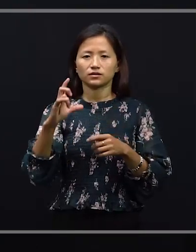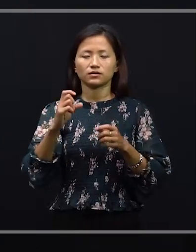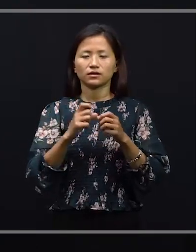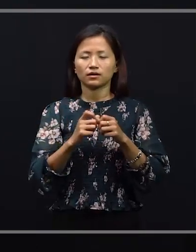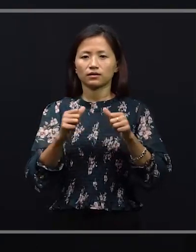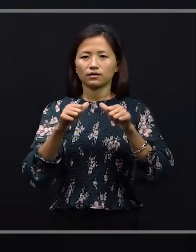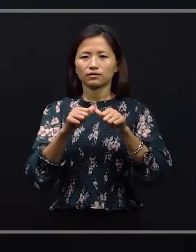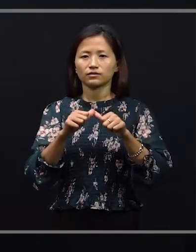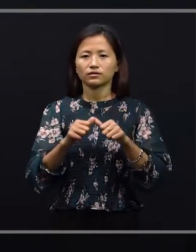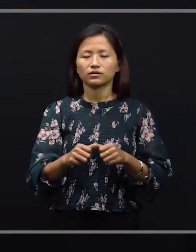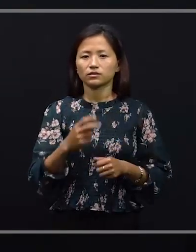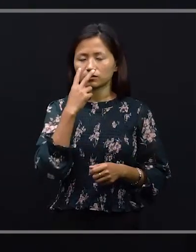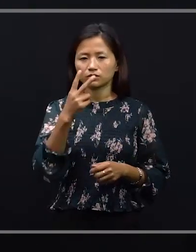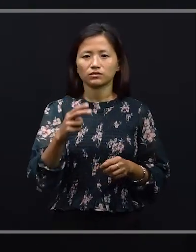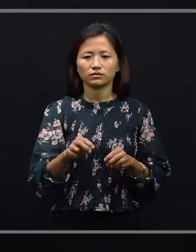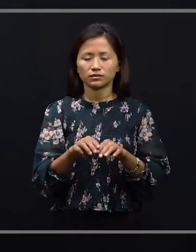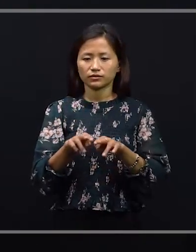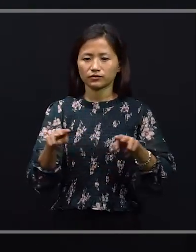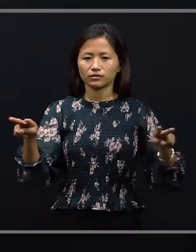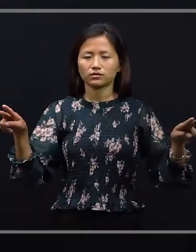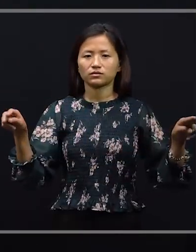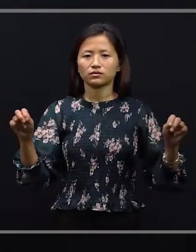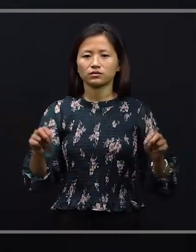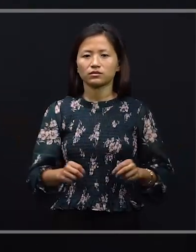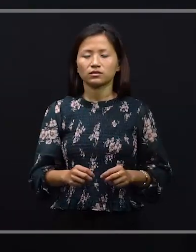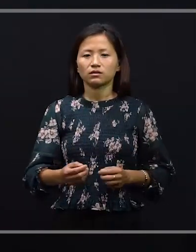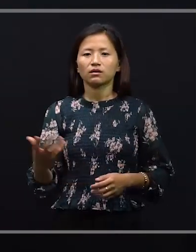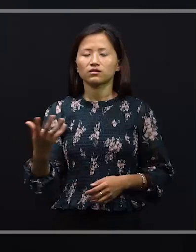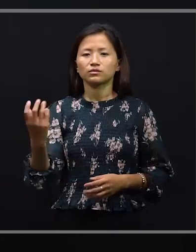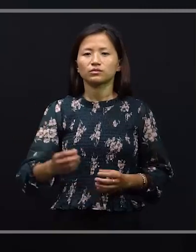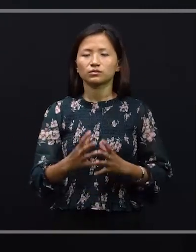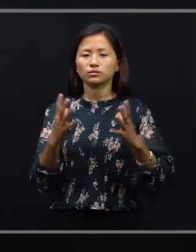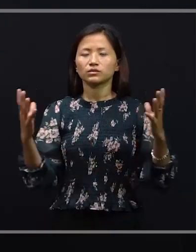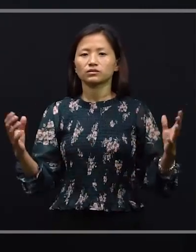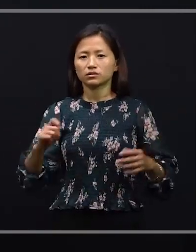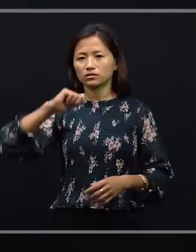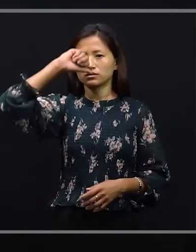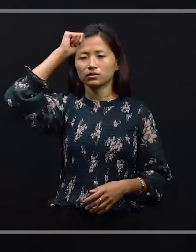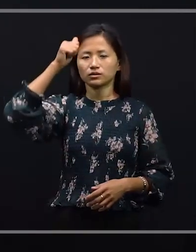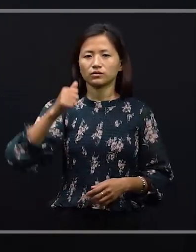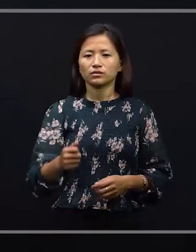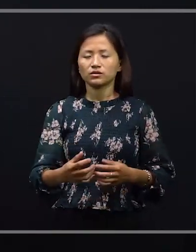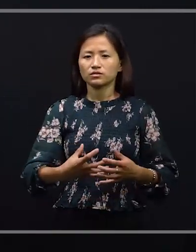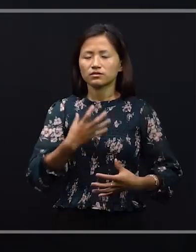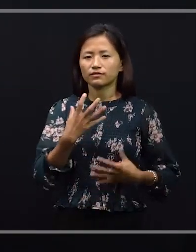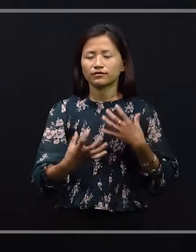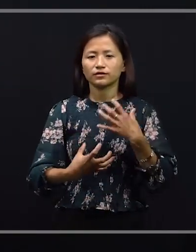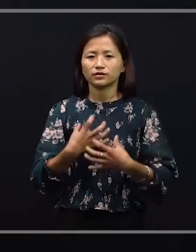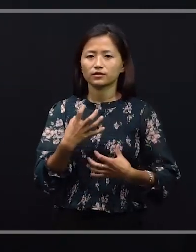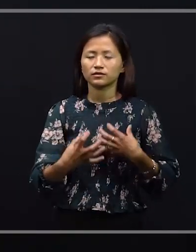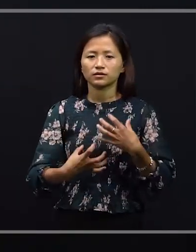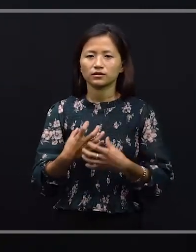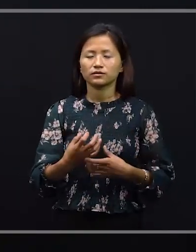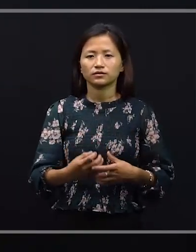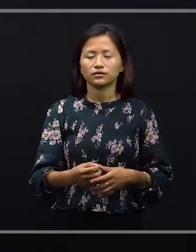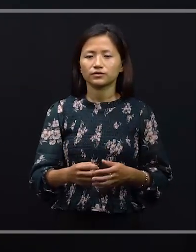saw the discrimination. Okay, the discrimination means how much the Indians were suffering under the African government.